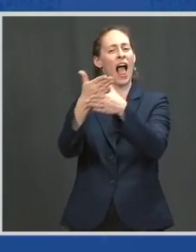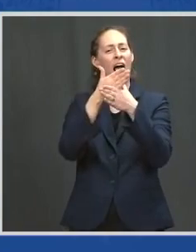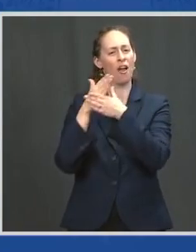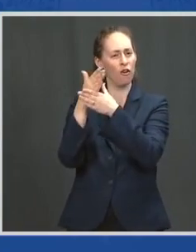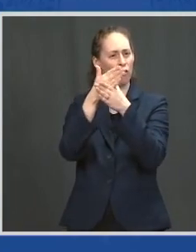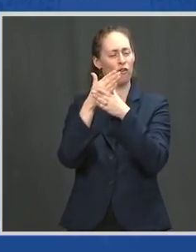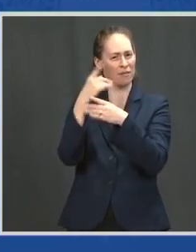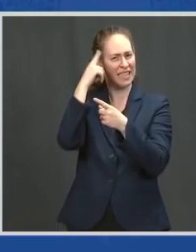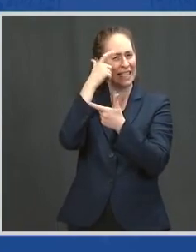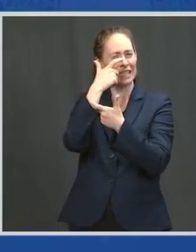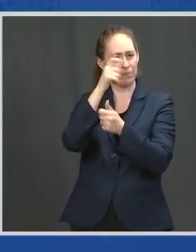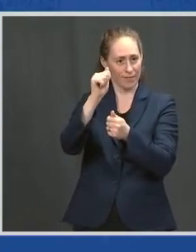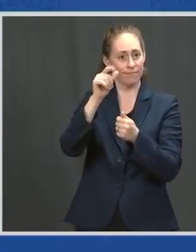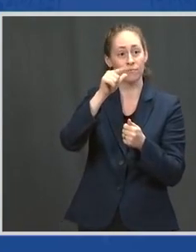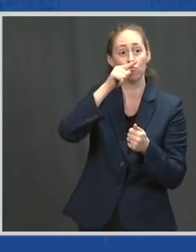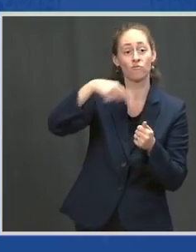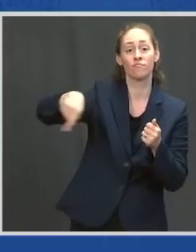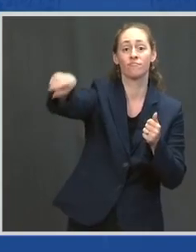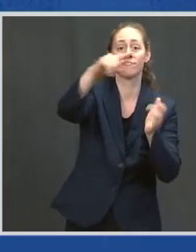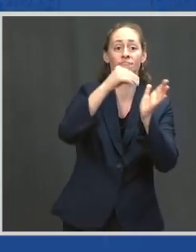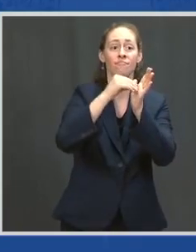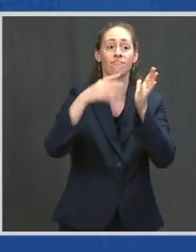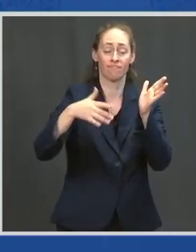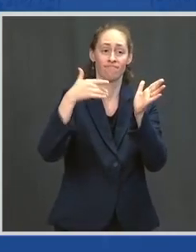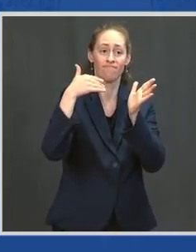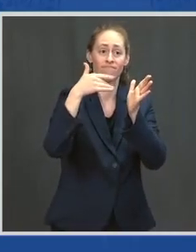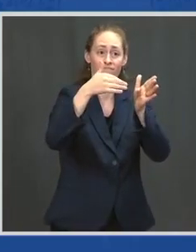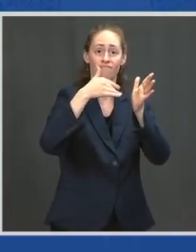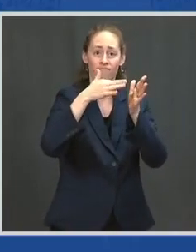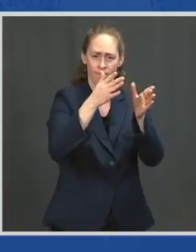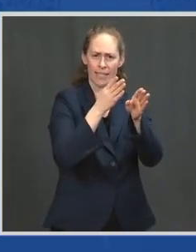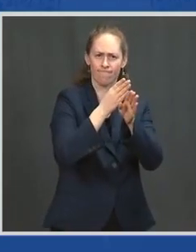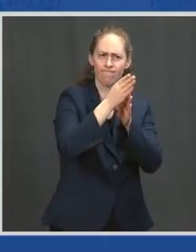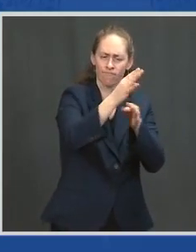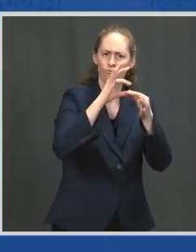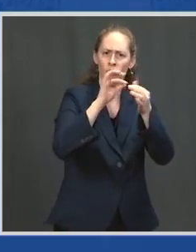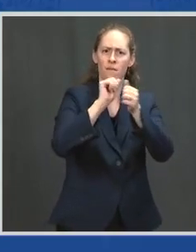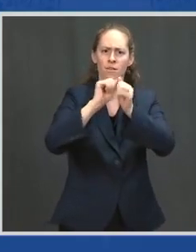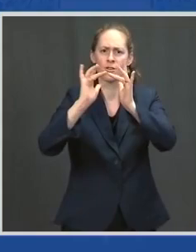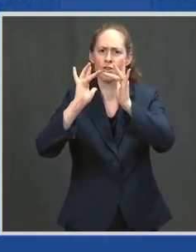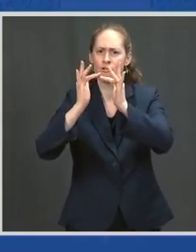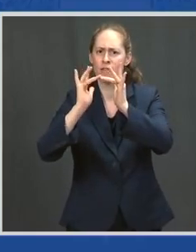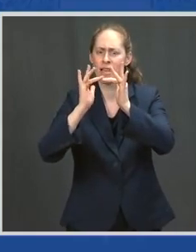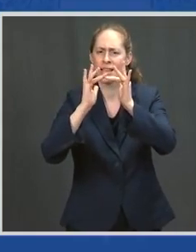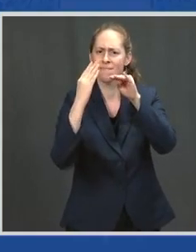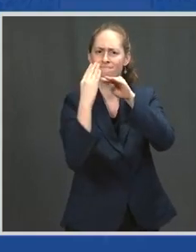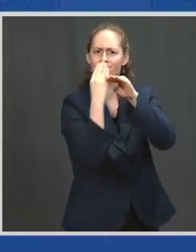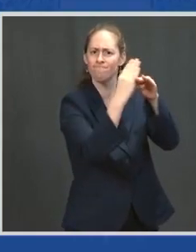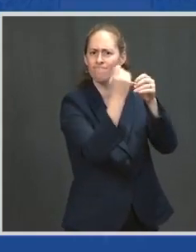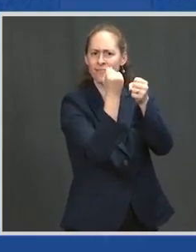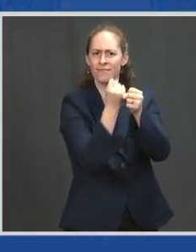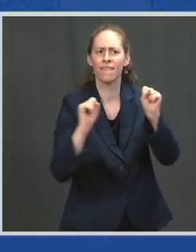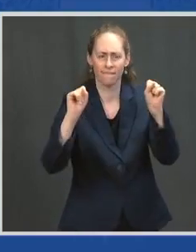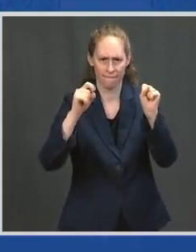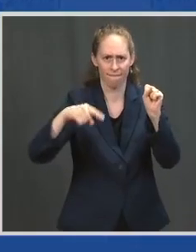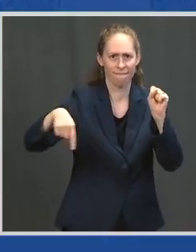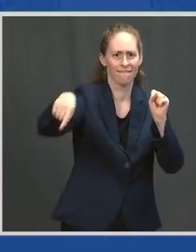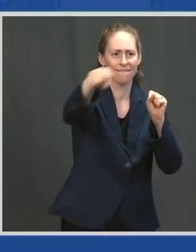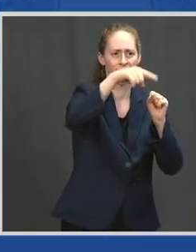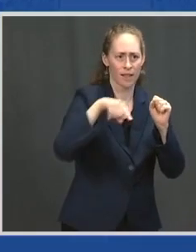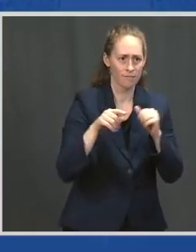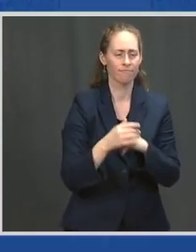cybersecurity. We spent a lot of time, as my colleagues in the Congress and the Senate can tell